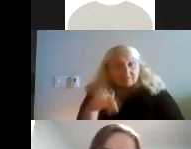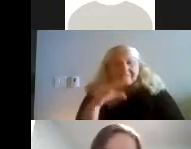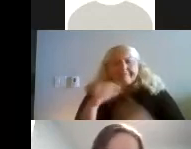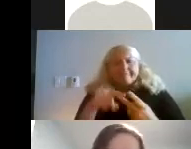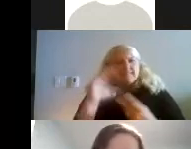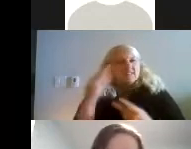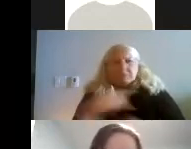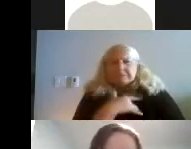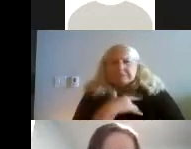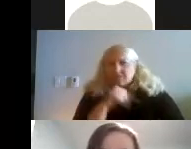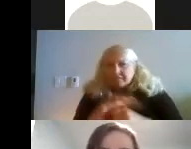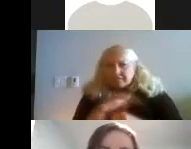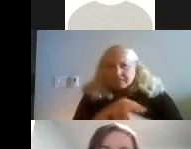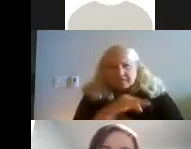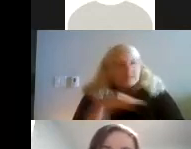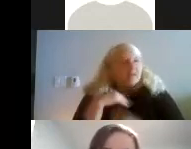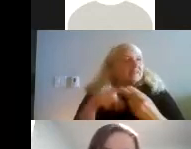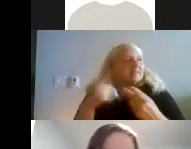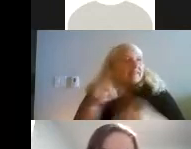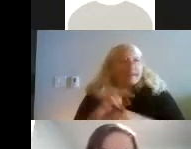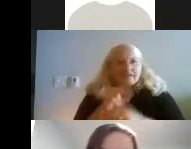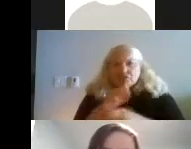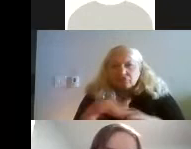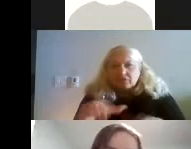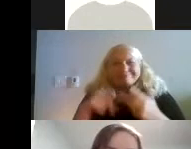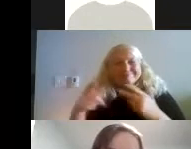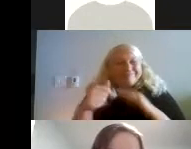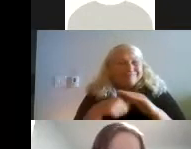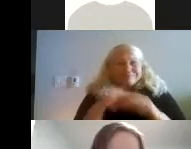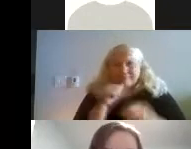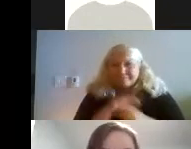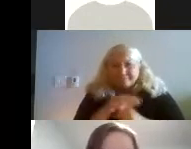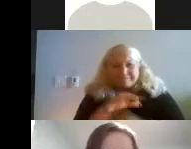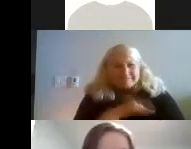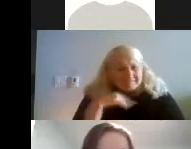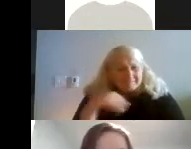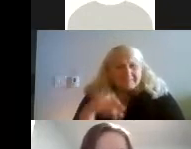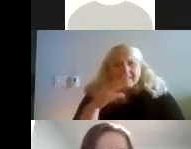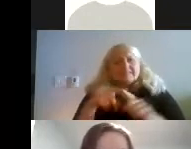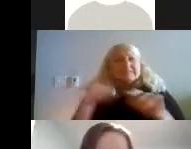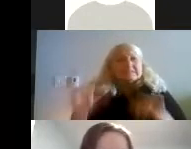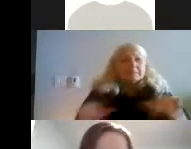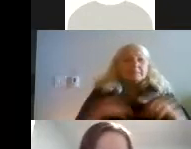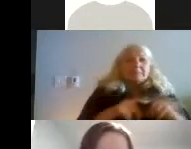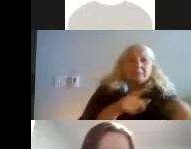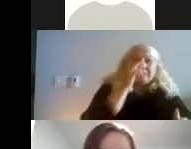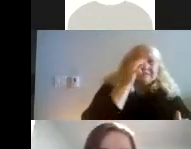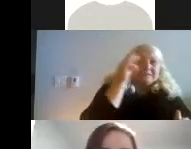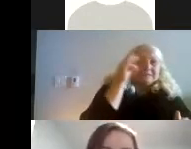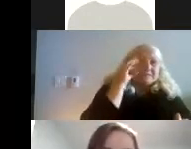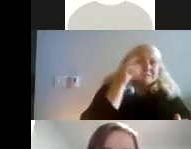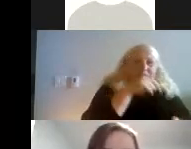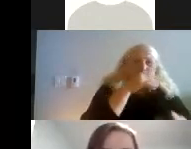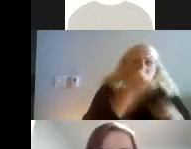right? Children were taking care of children. And much of the same abuse that went on in residential schools was also happening in these hospitals.